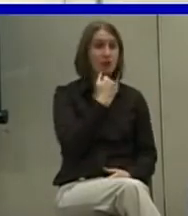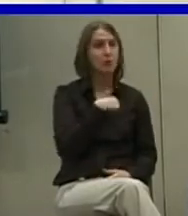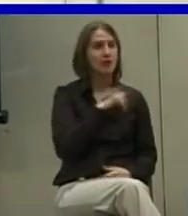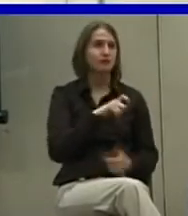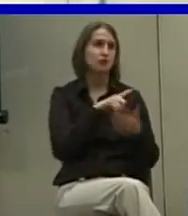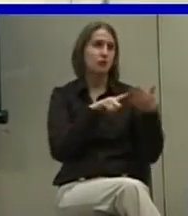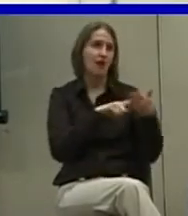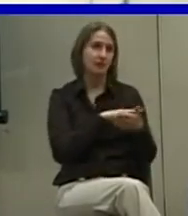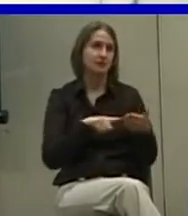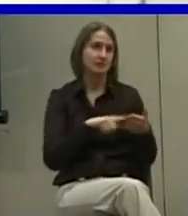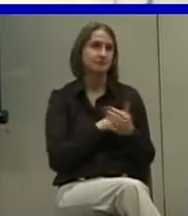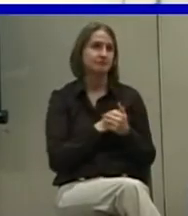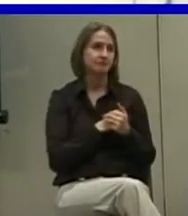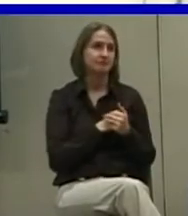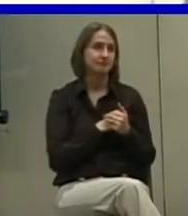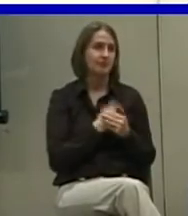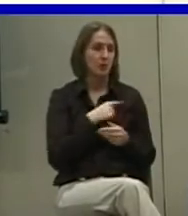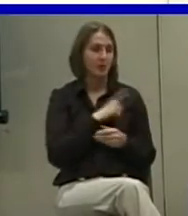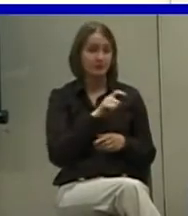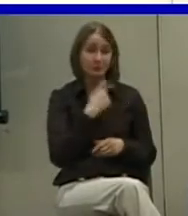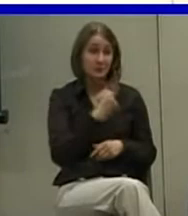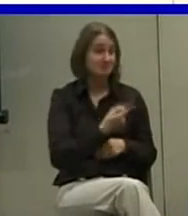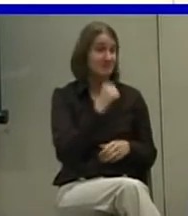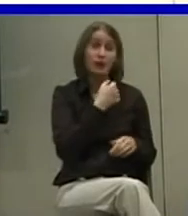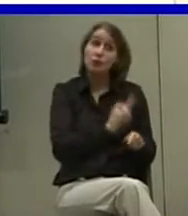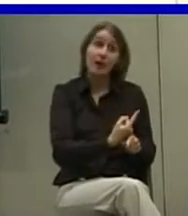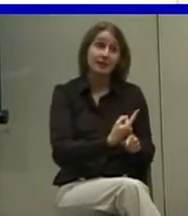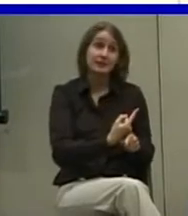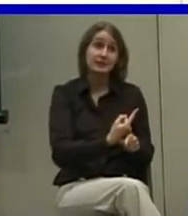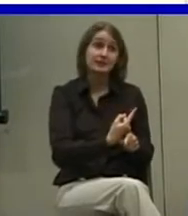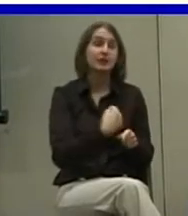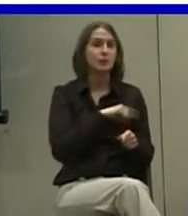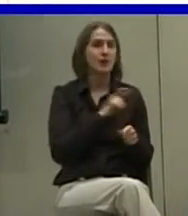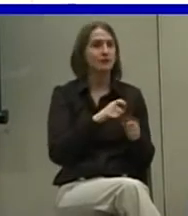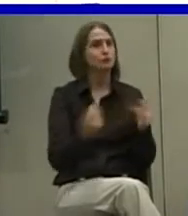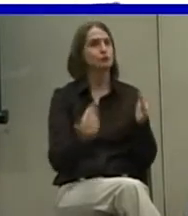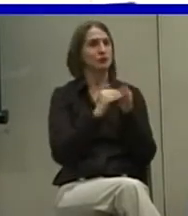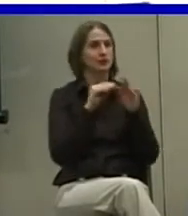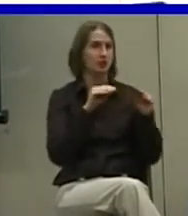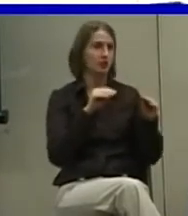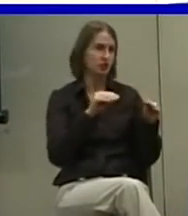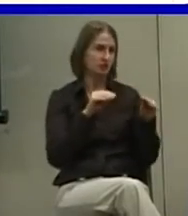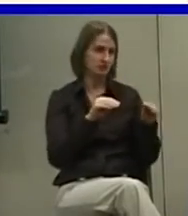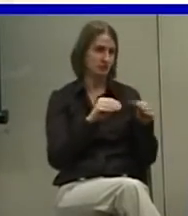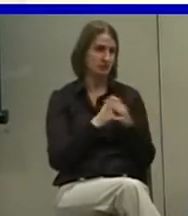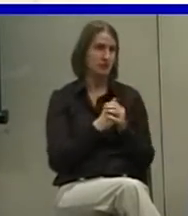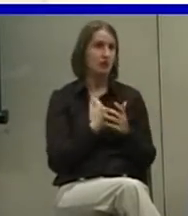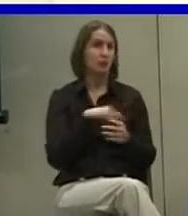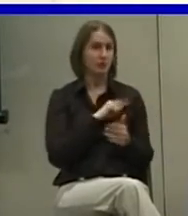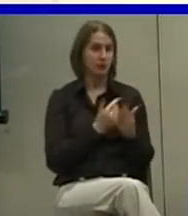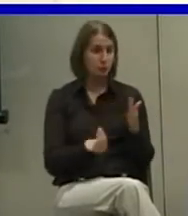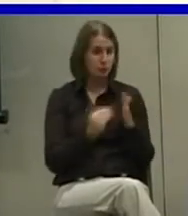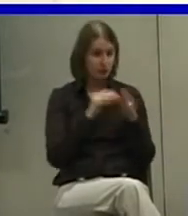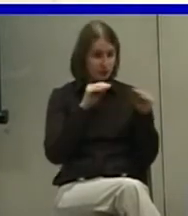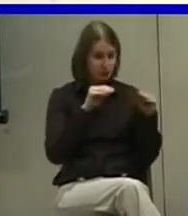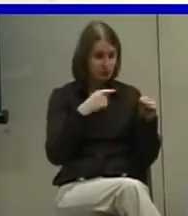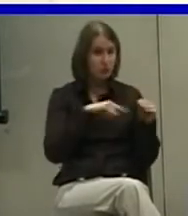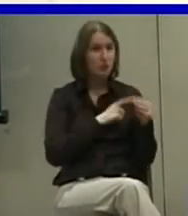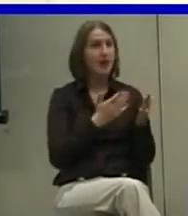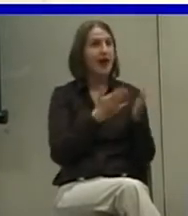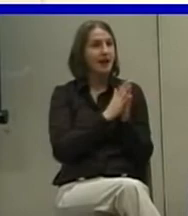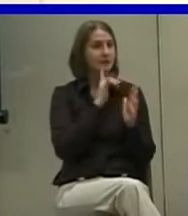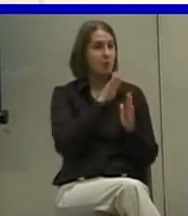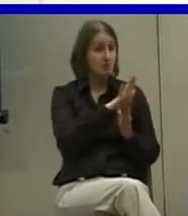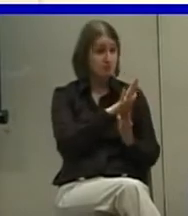correct them. We tell them it's not right, and we reteach. And when we reteach, we ask for performance. And